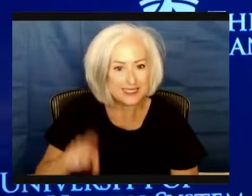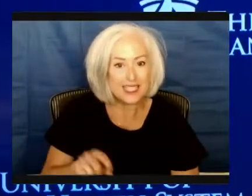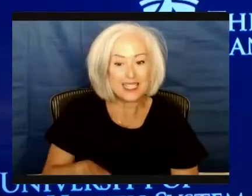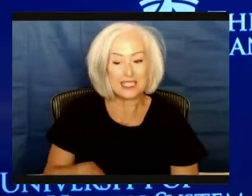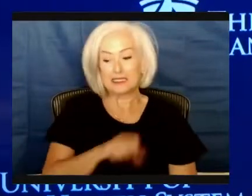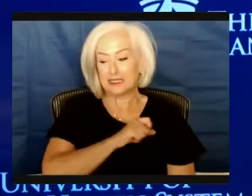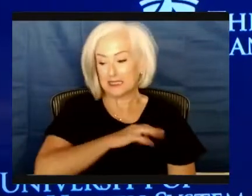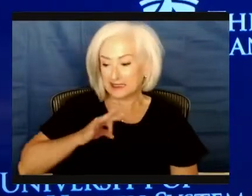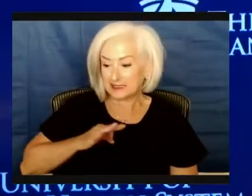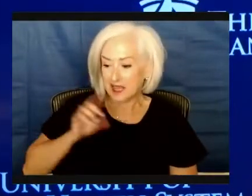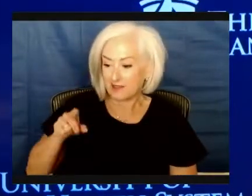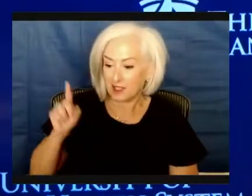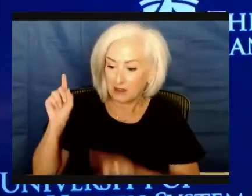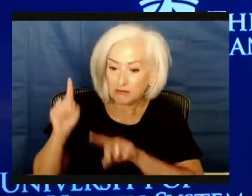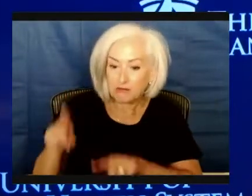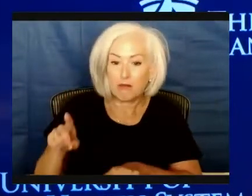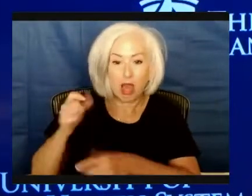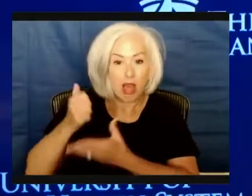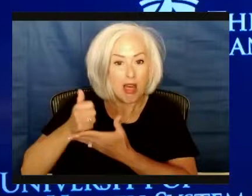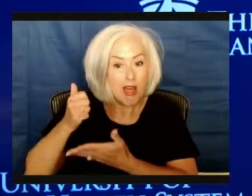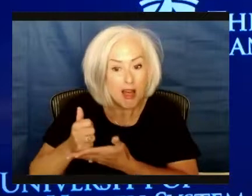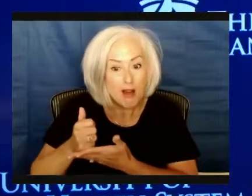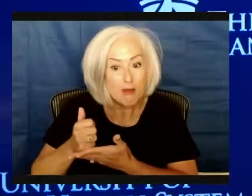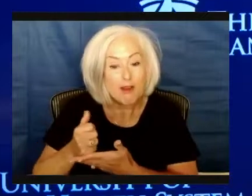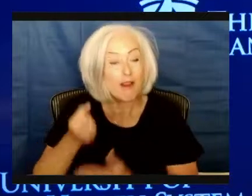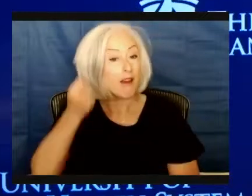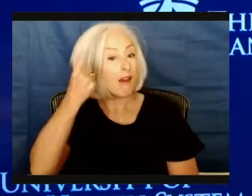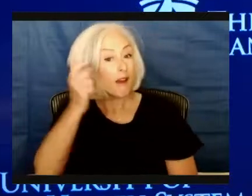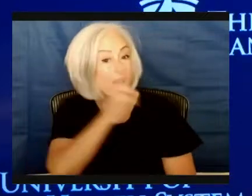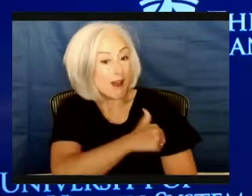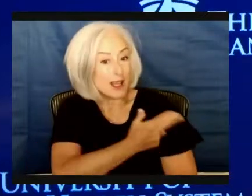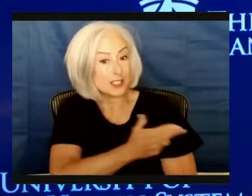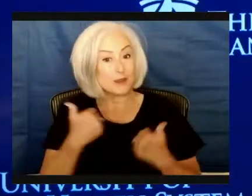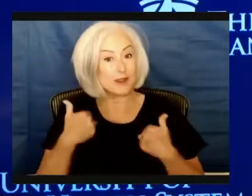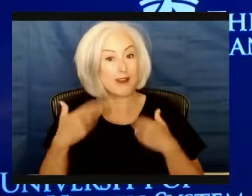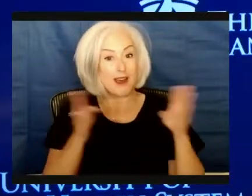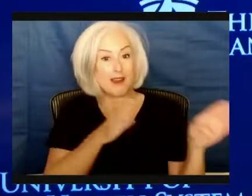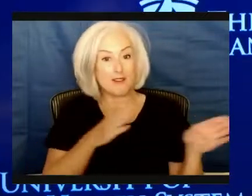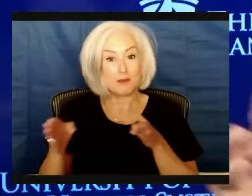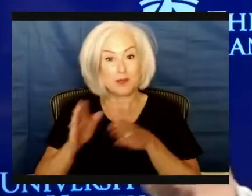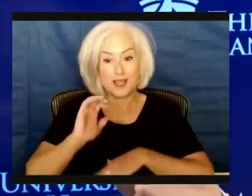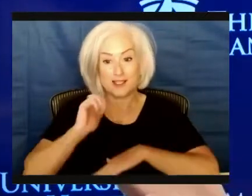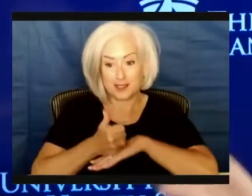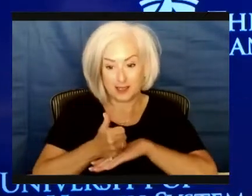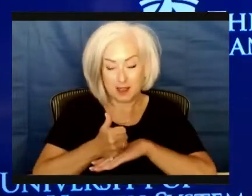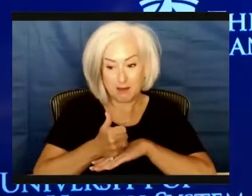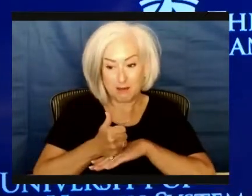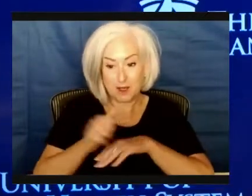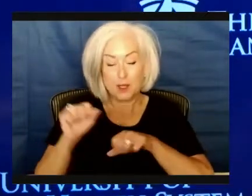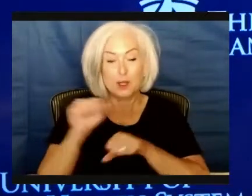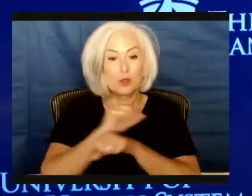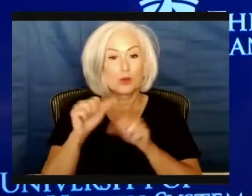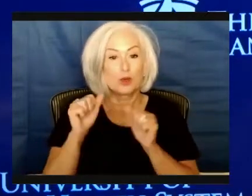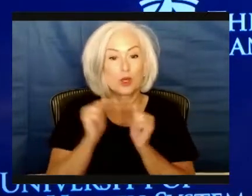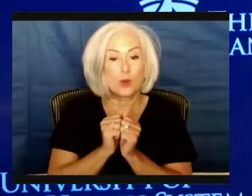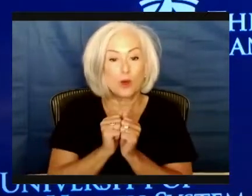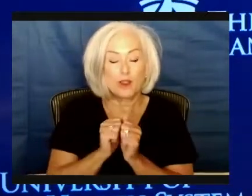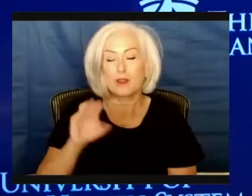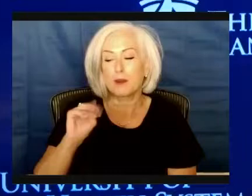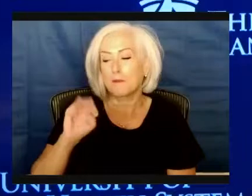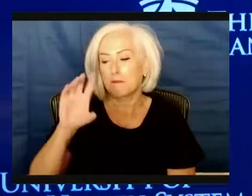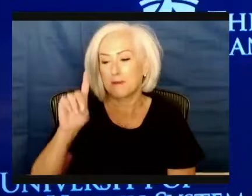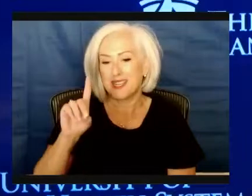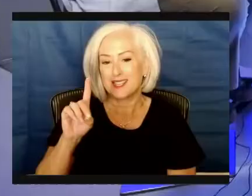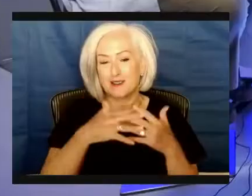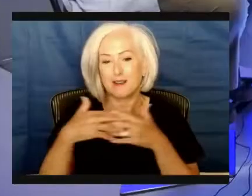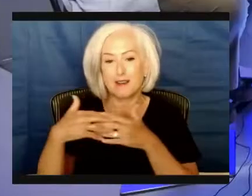in place and work with organizations like the Mid-America Regional Council, we call it MARC, to make sure everyone is